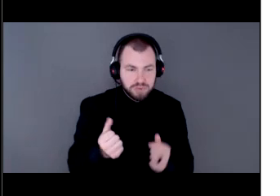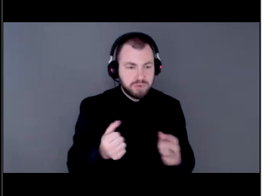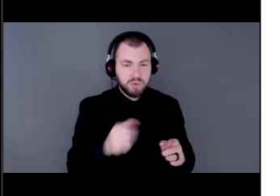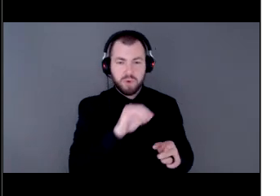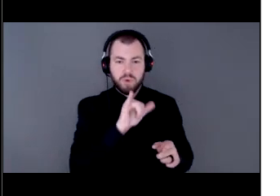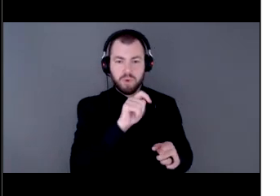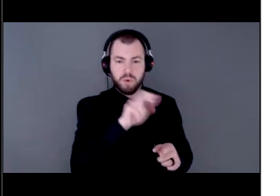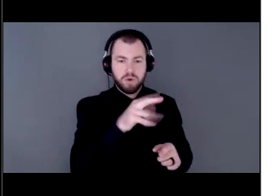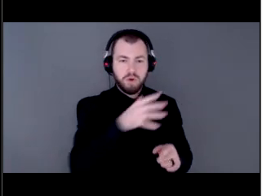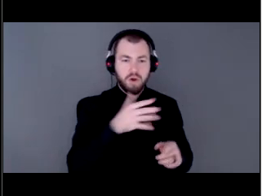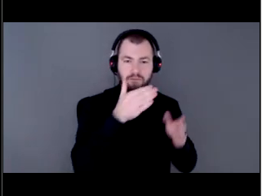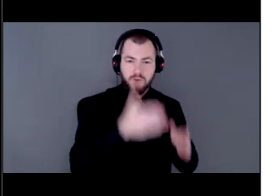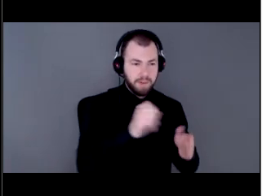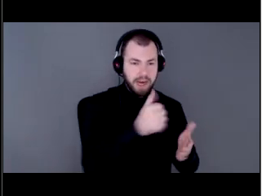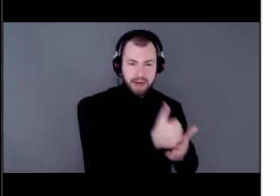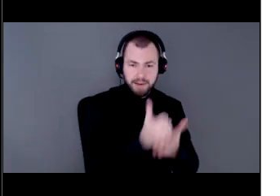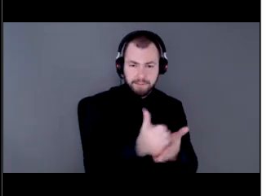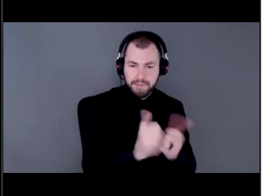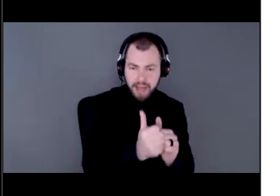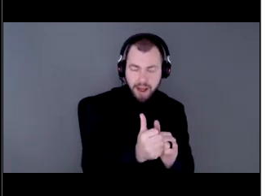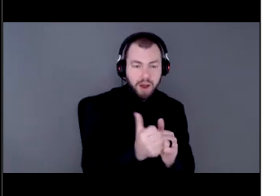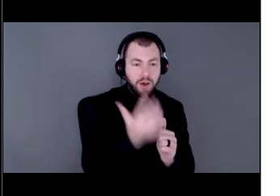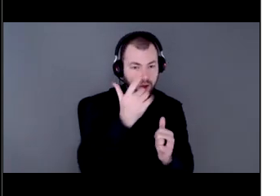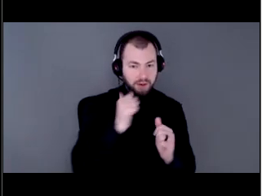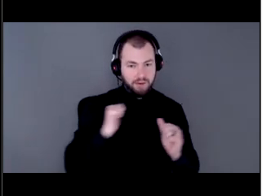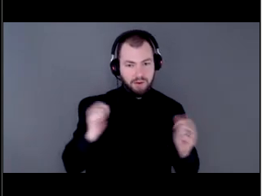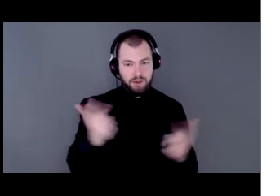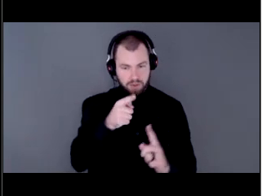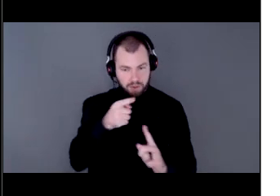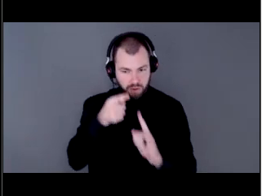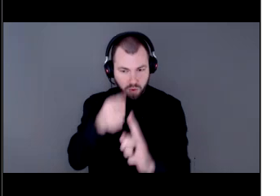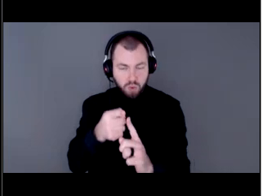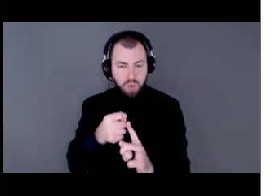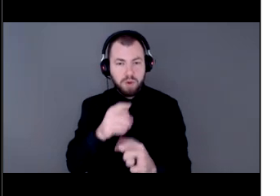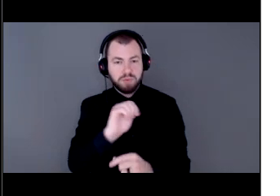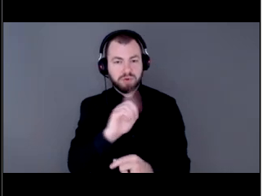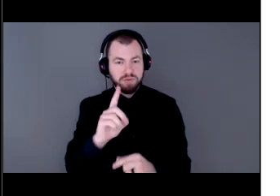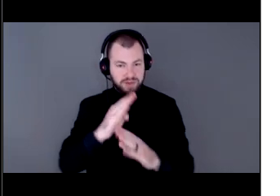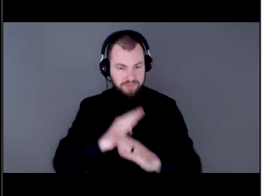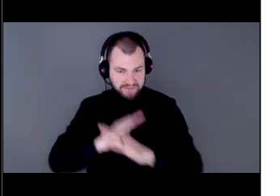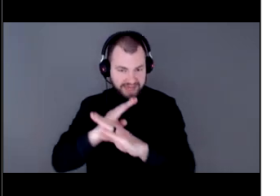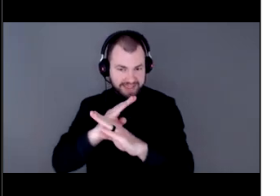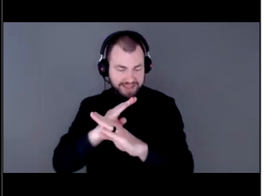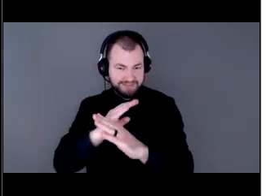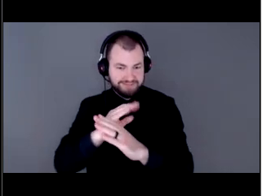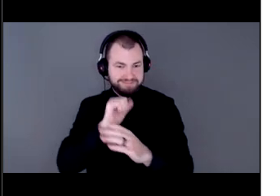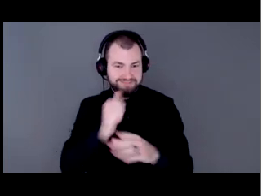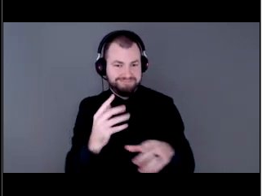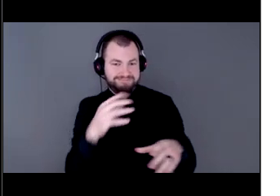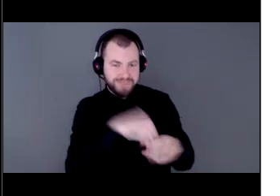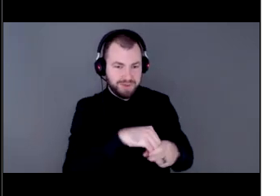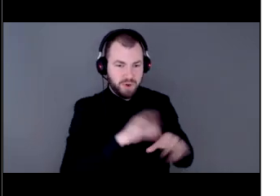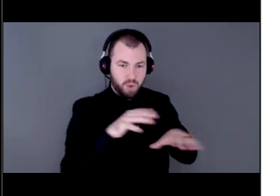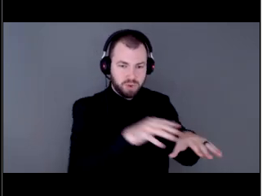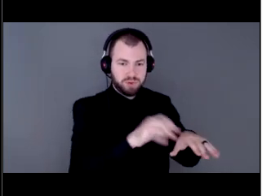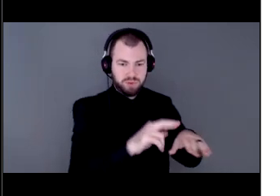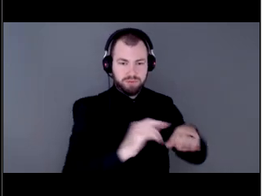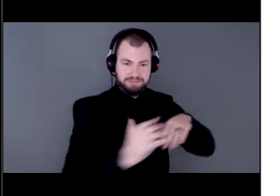working towards the same goal of reducing marine debris and preventing it from even getting on the beach and the ocean to begin with. Next slide,